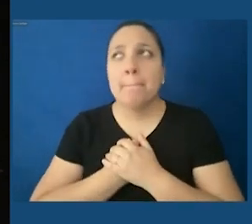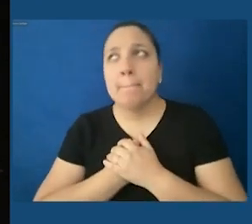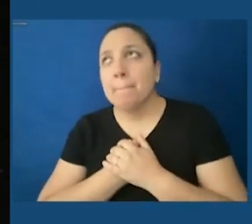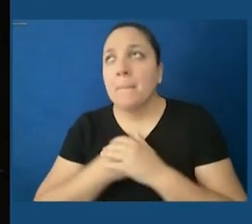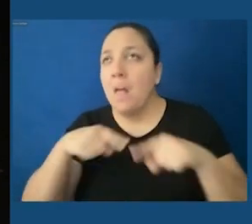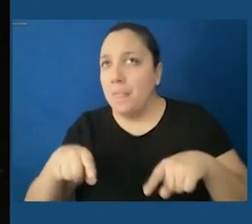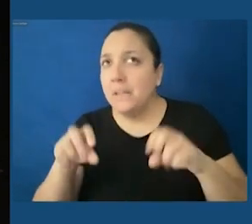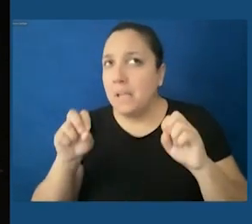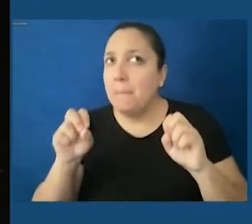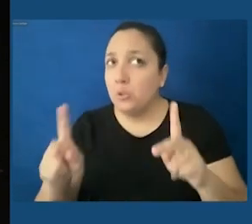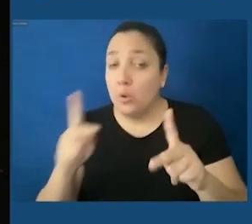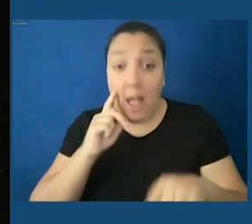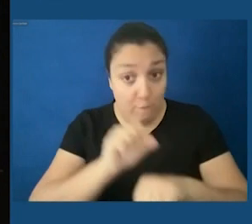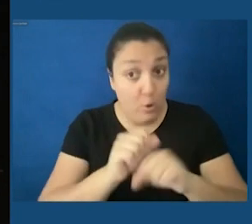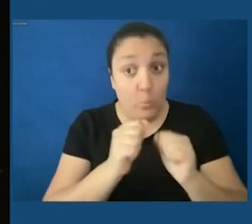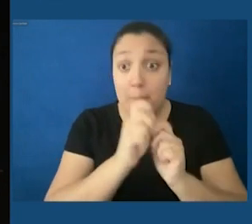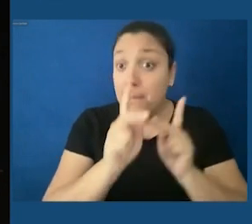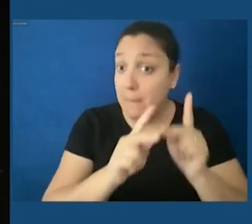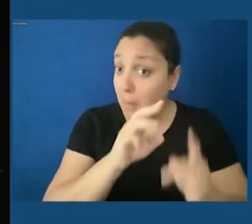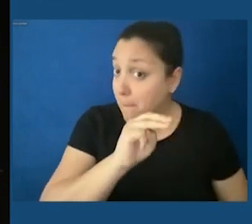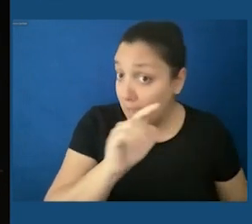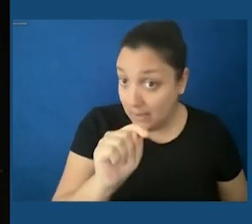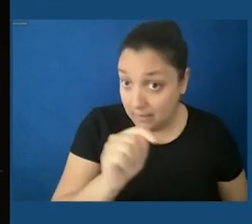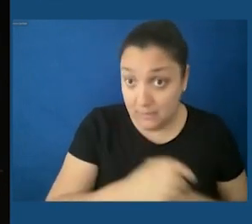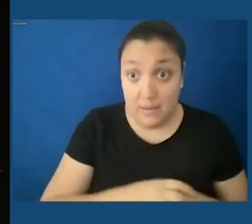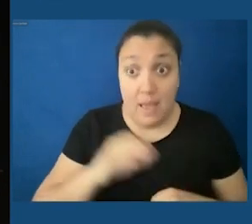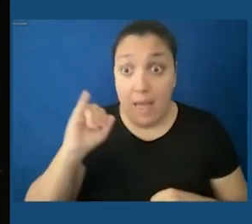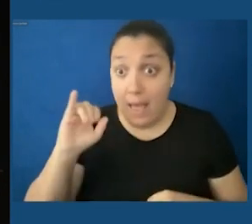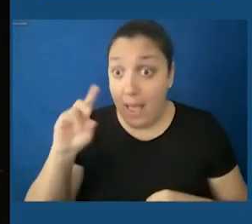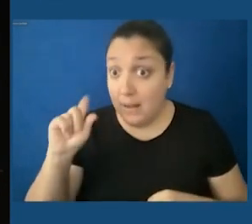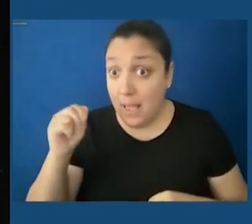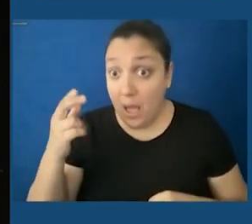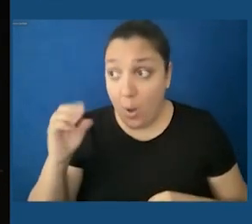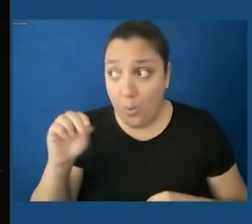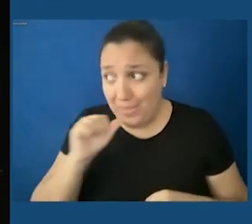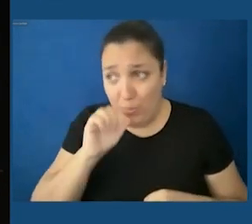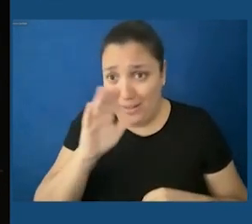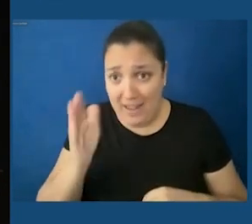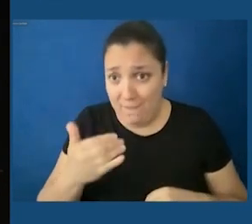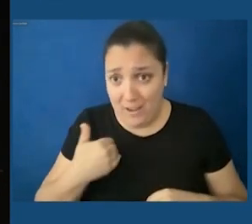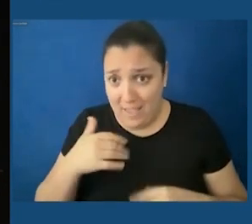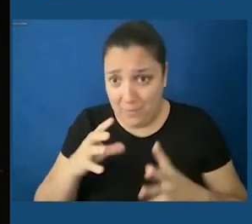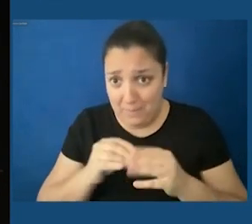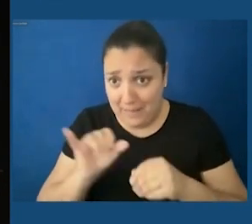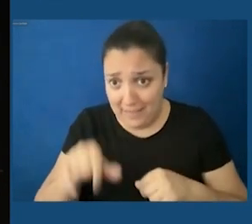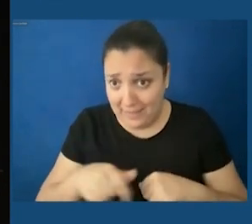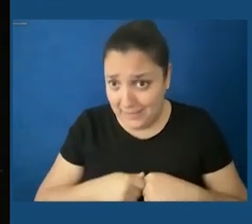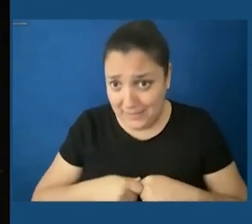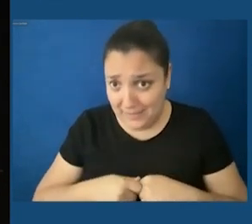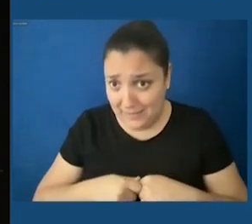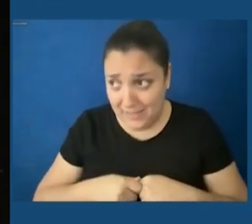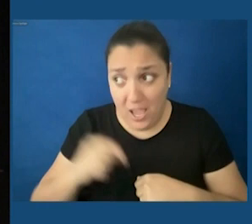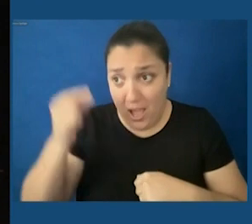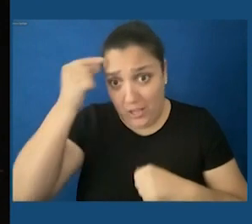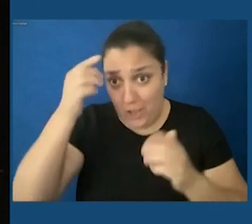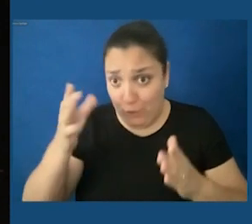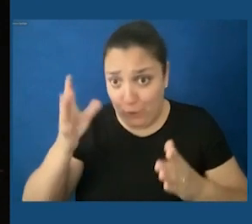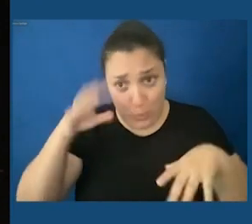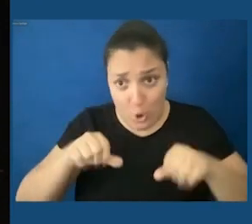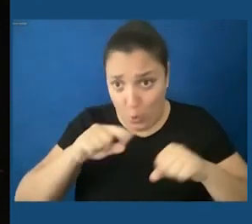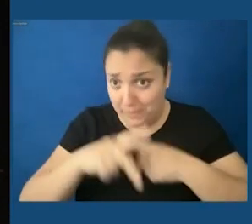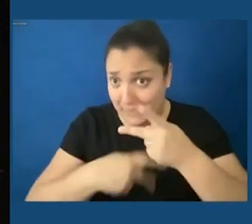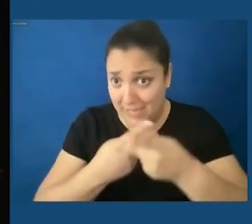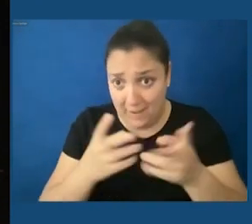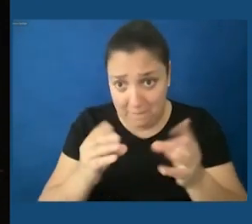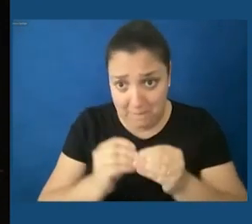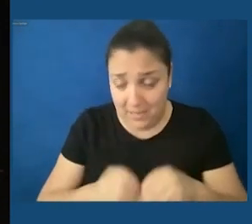in Montana, I work with people in Idaho. They would not have a meeting like this today. They would not have a governor that convened a meeting like this. They would not have you